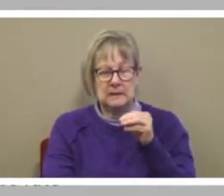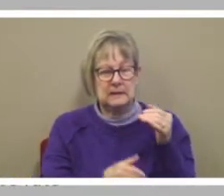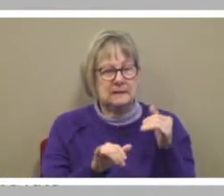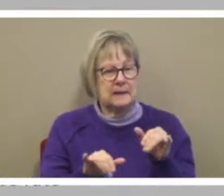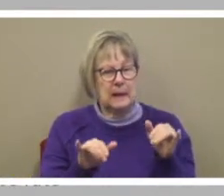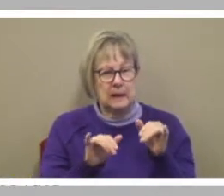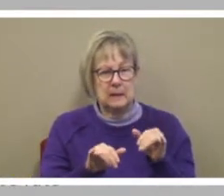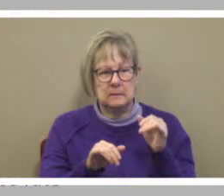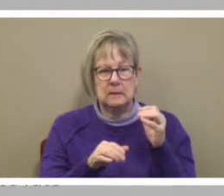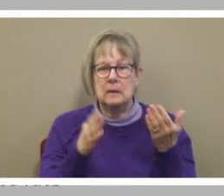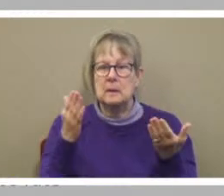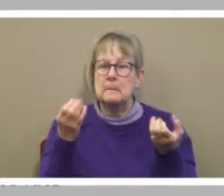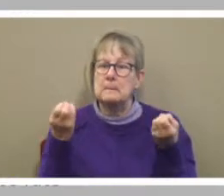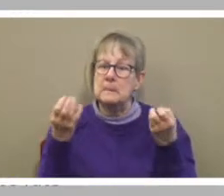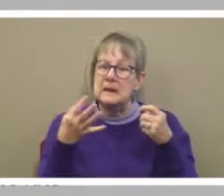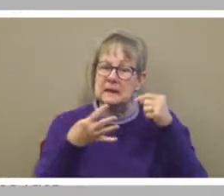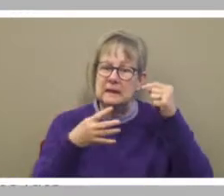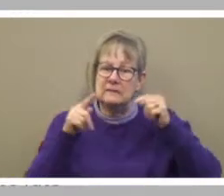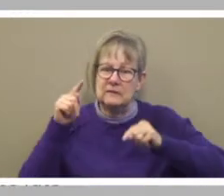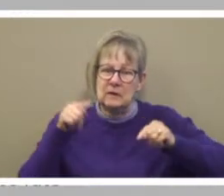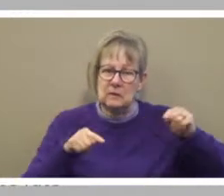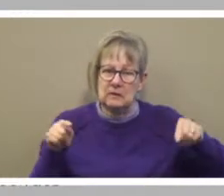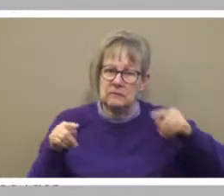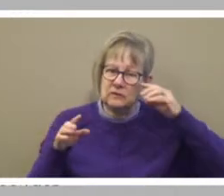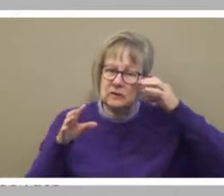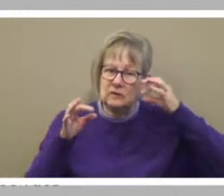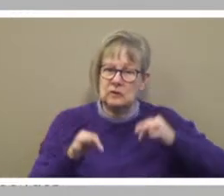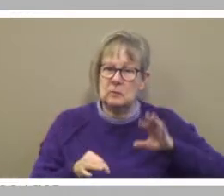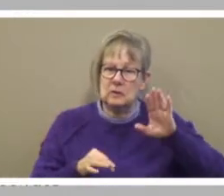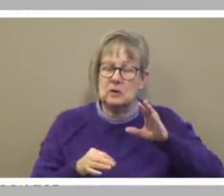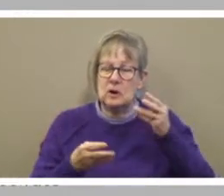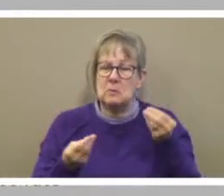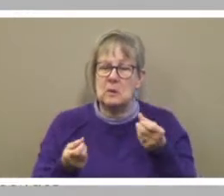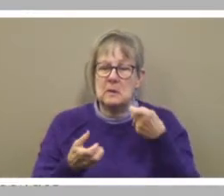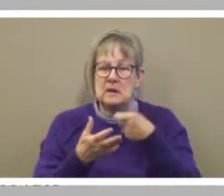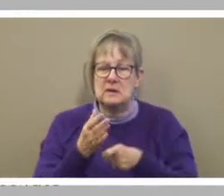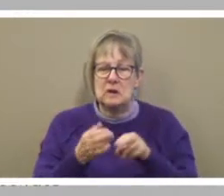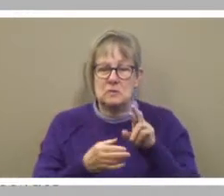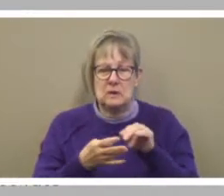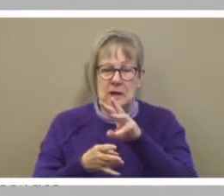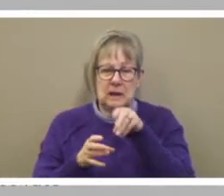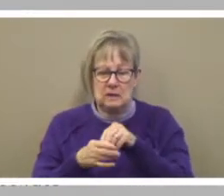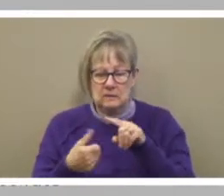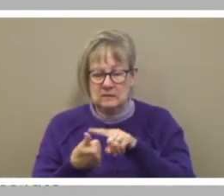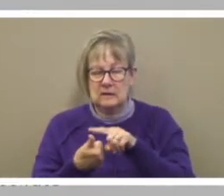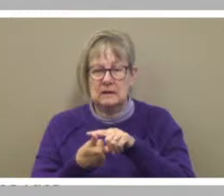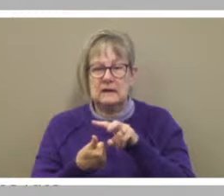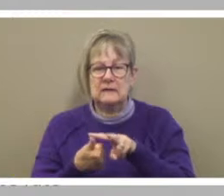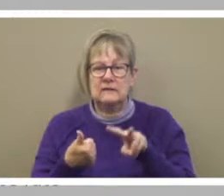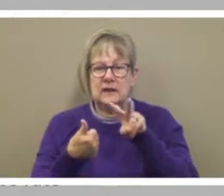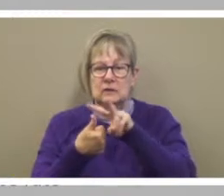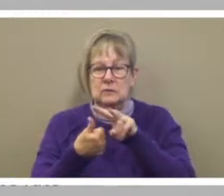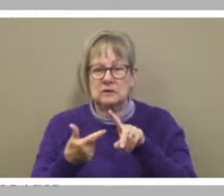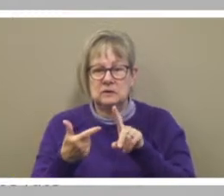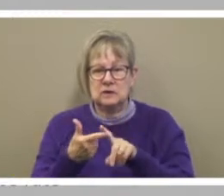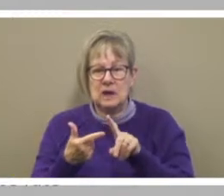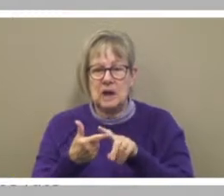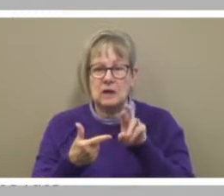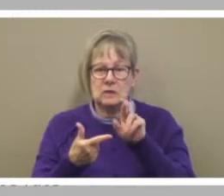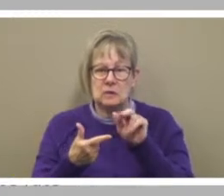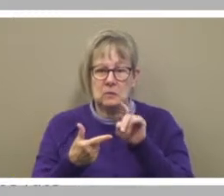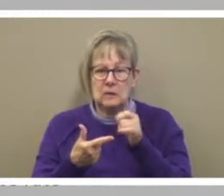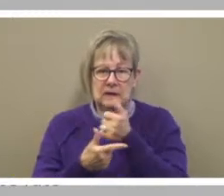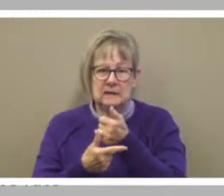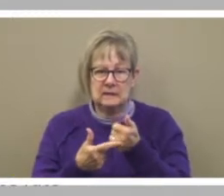multiple variables when determining your property tax rate. So included in that is both your valuation and the rate itself,